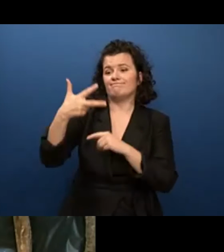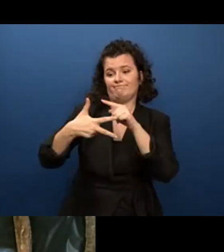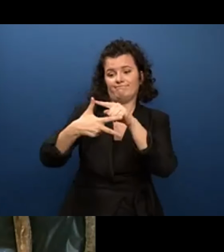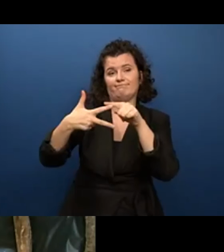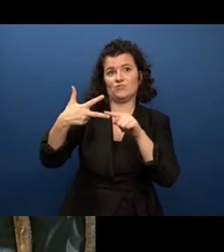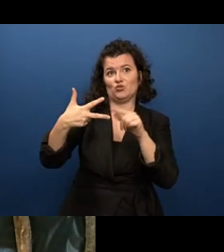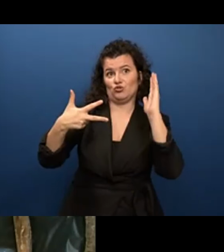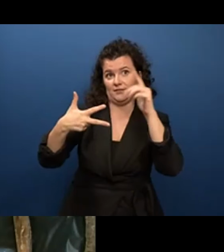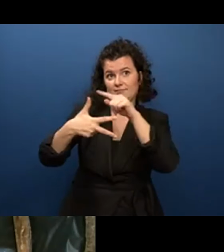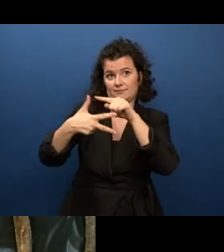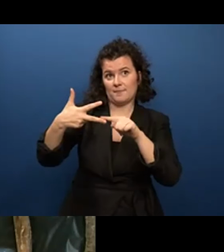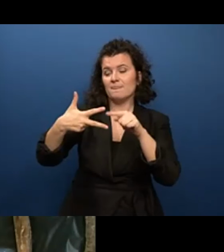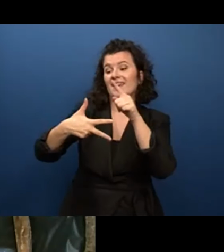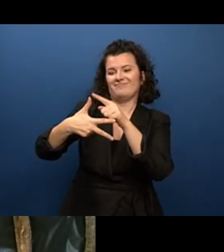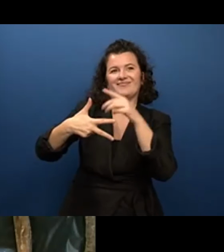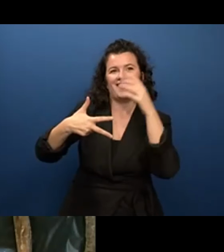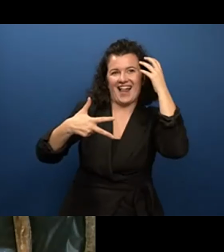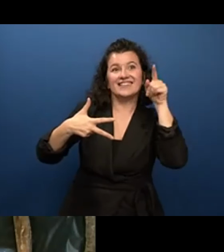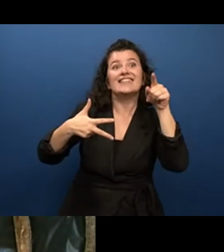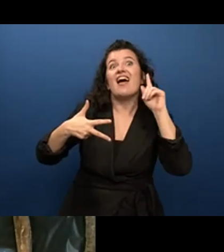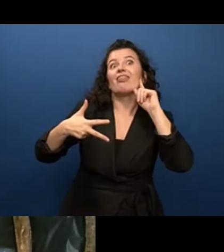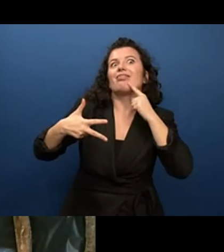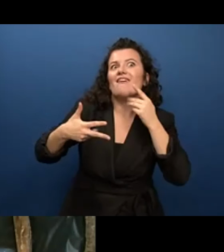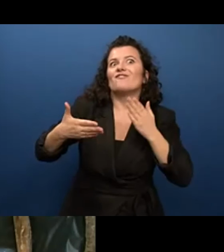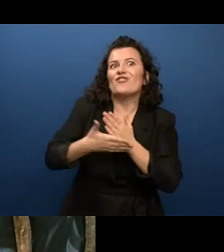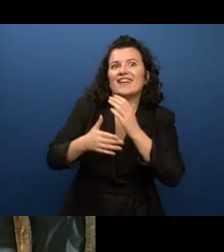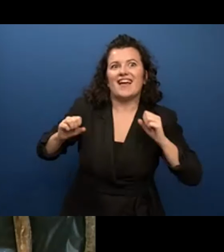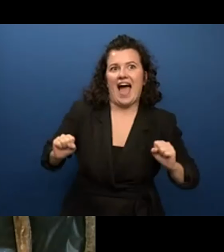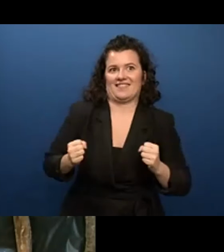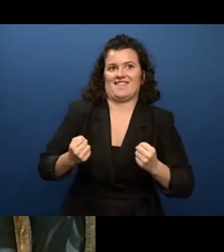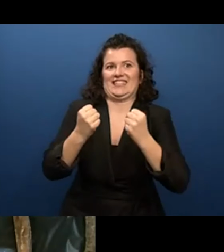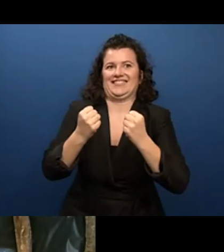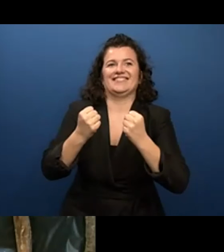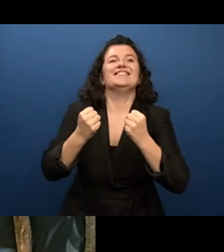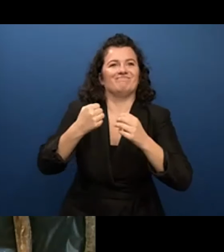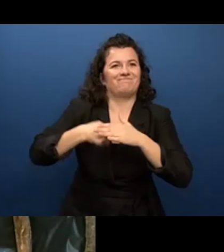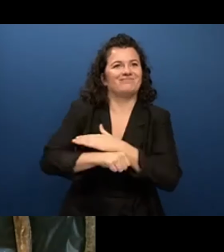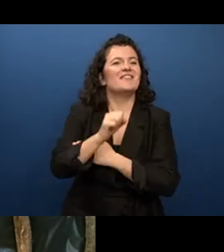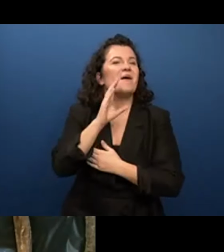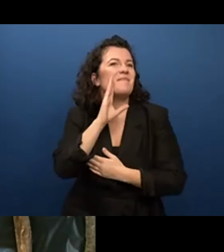deaf rights activist from Belgium. Hi, Alex.